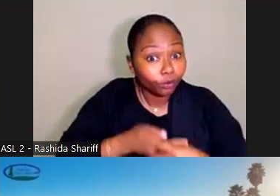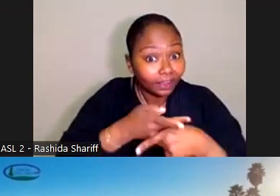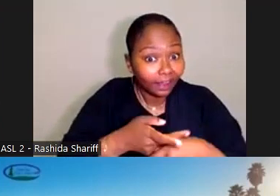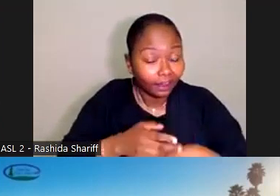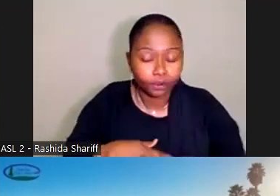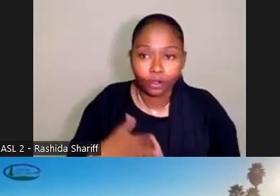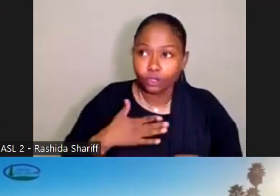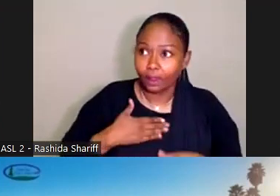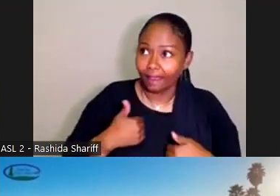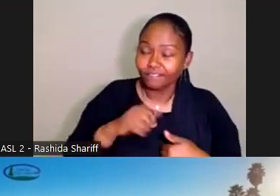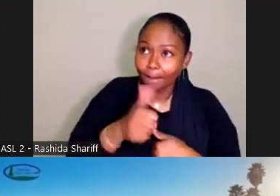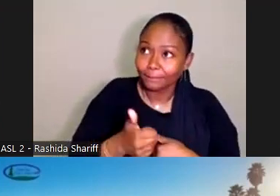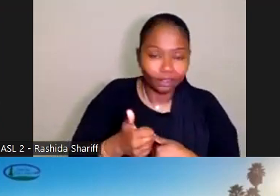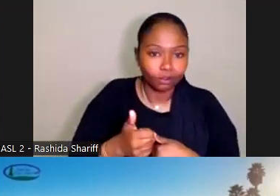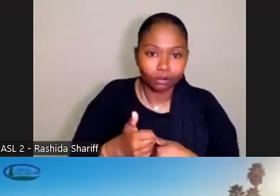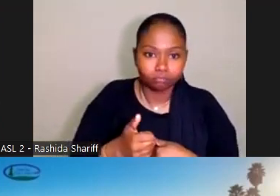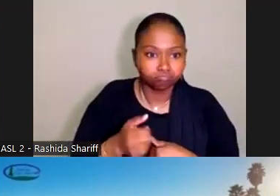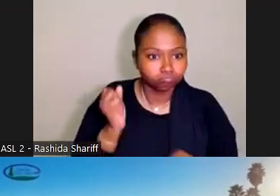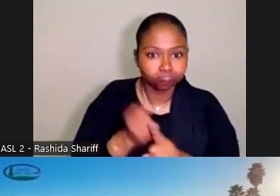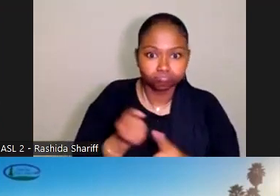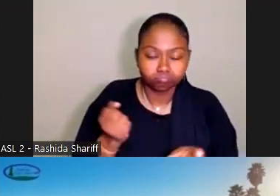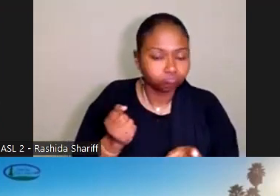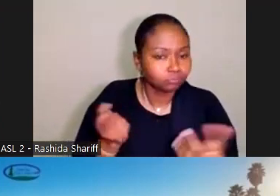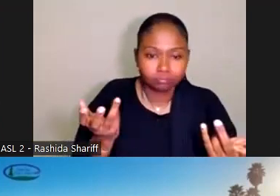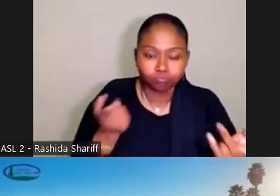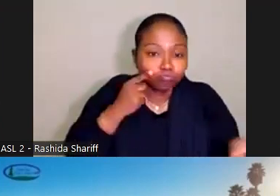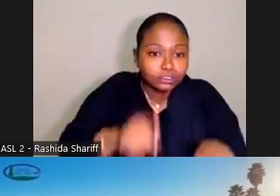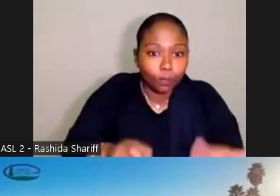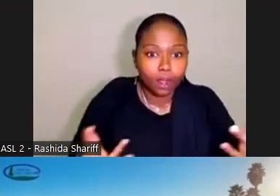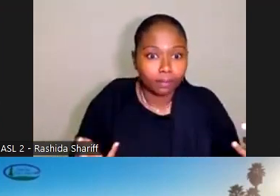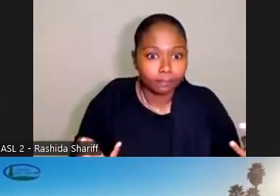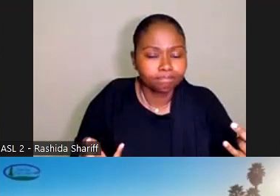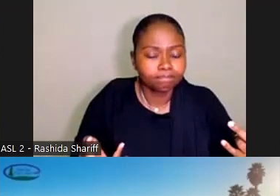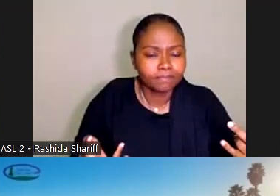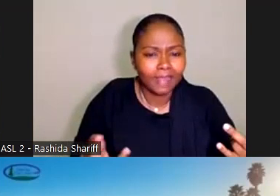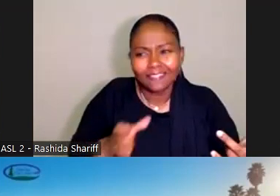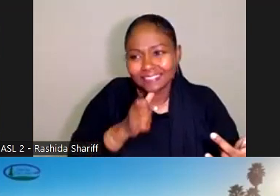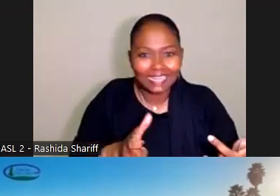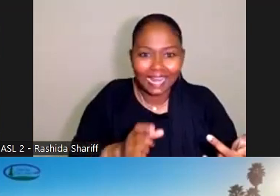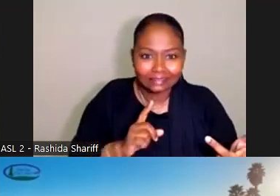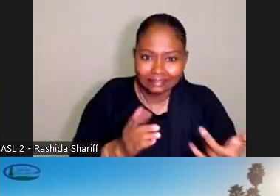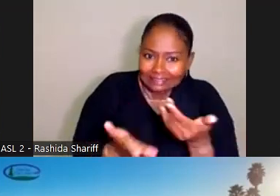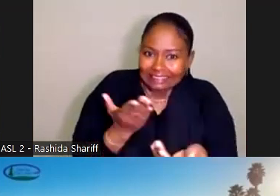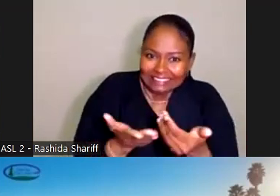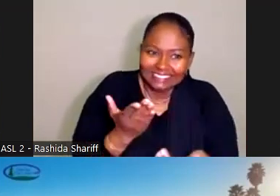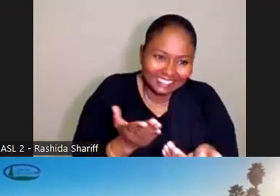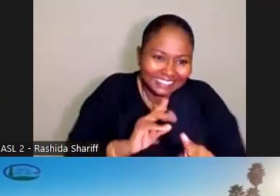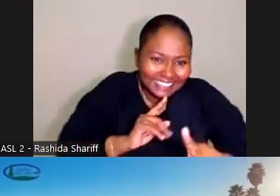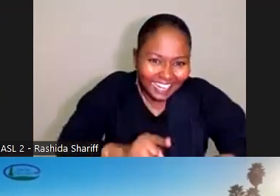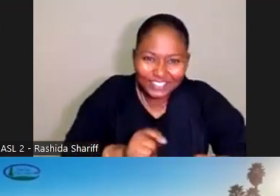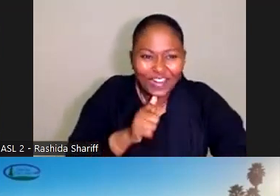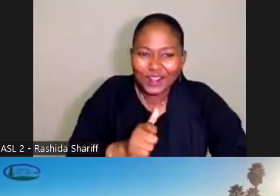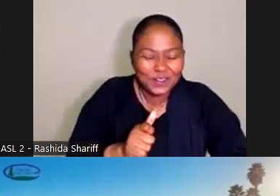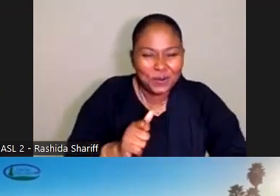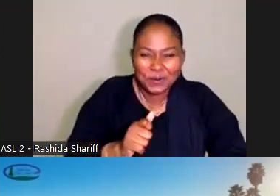getting a better outcome that meets their specific need? That's not easy to track all that. And so I don't mean to put this on you or to,